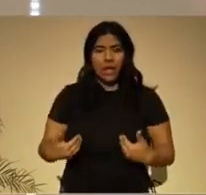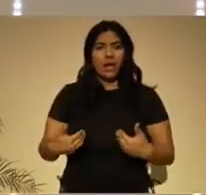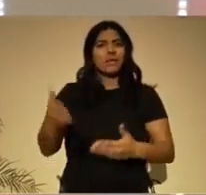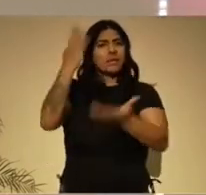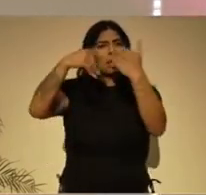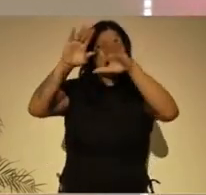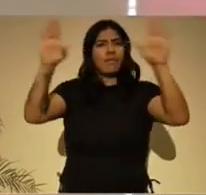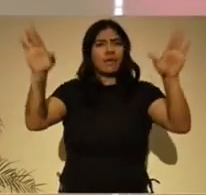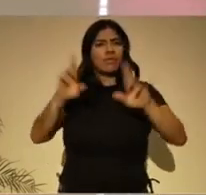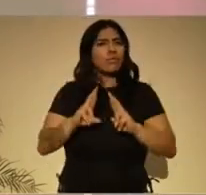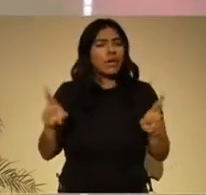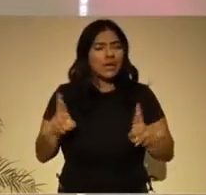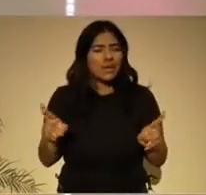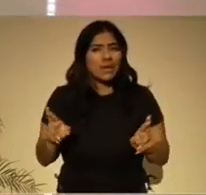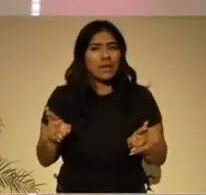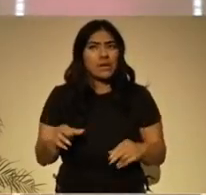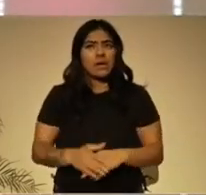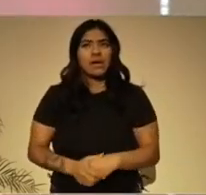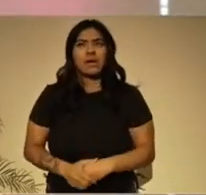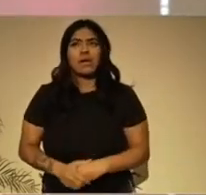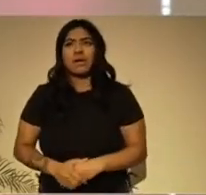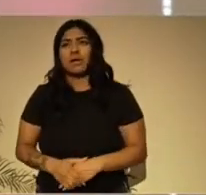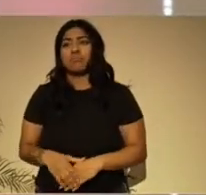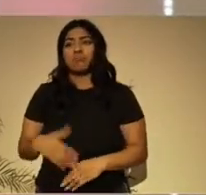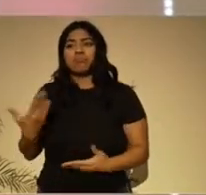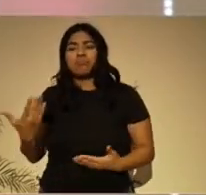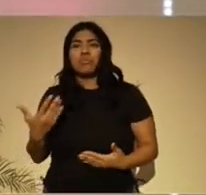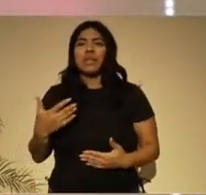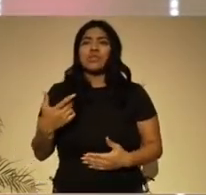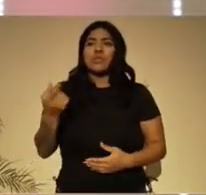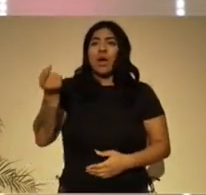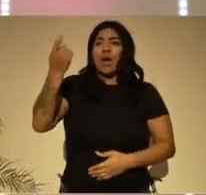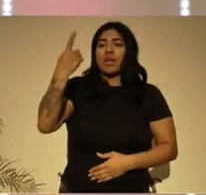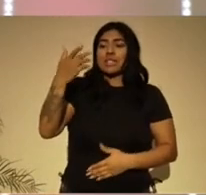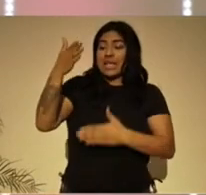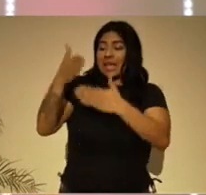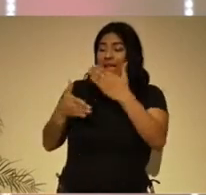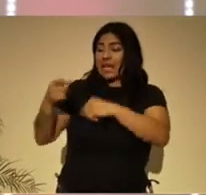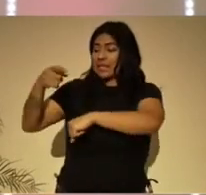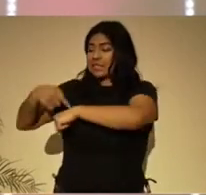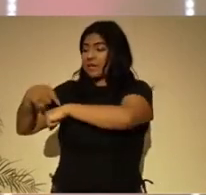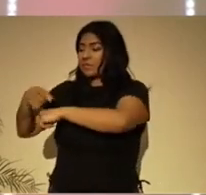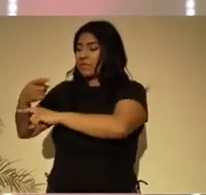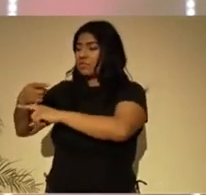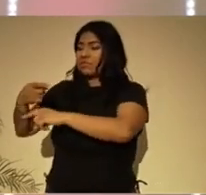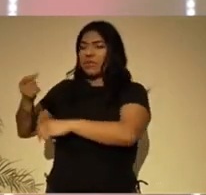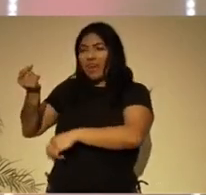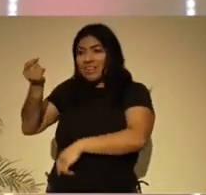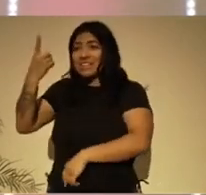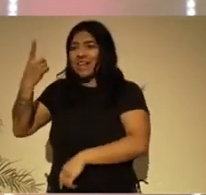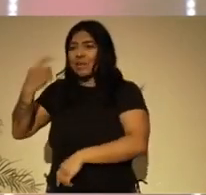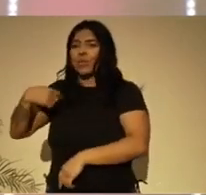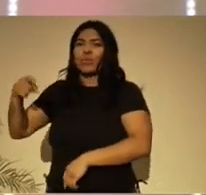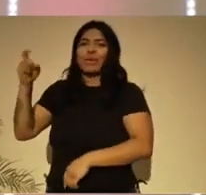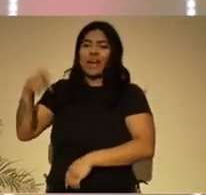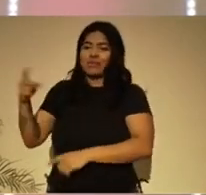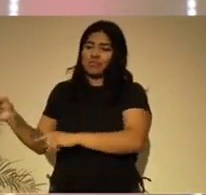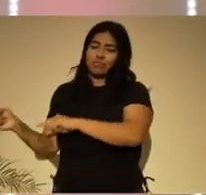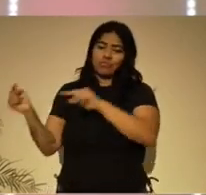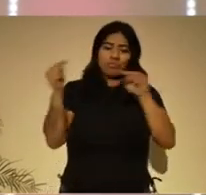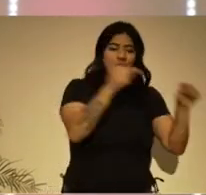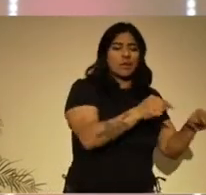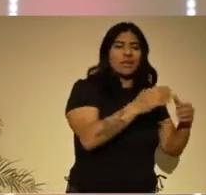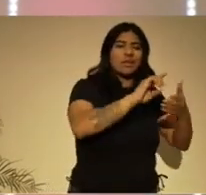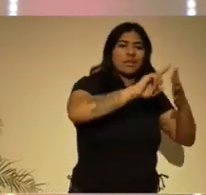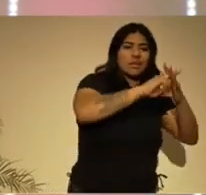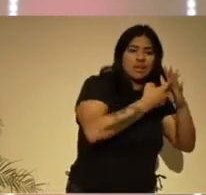heaven ready? And so in order to understand the end times, we gotta go back to the beginning. Throughout the